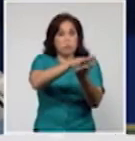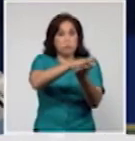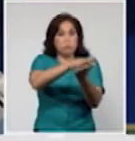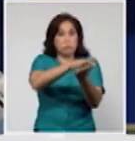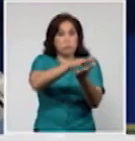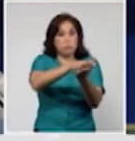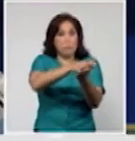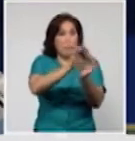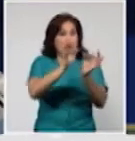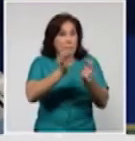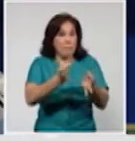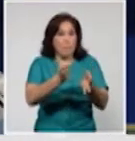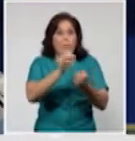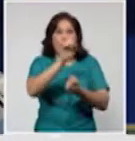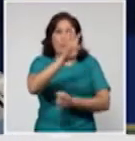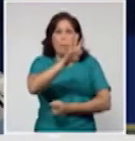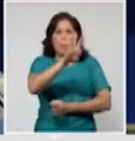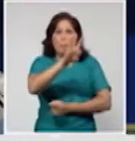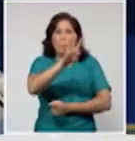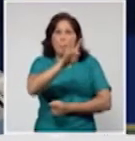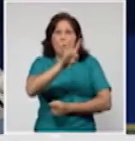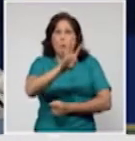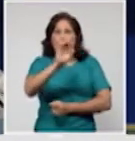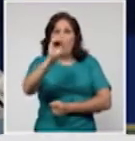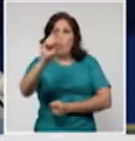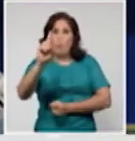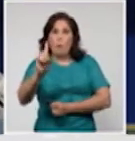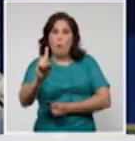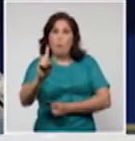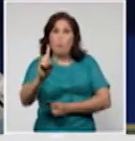been discharged from hospital.